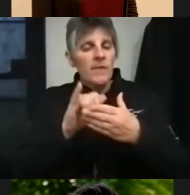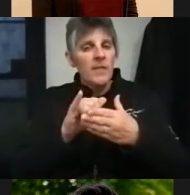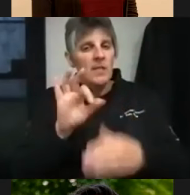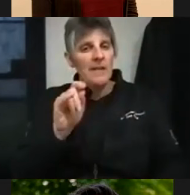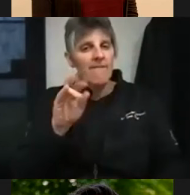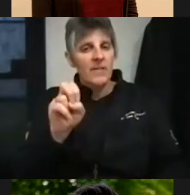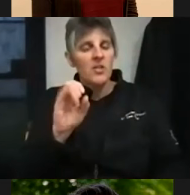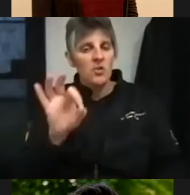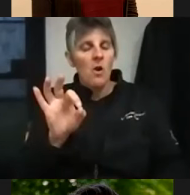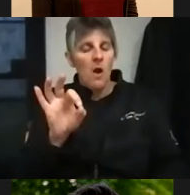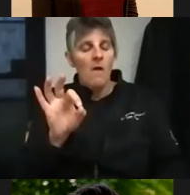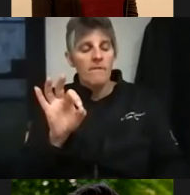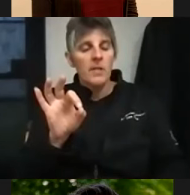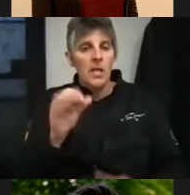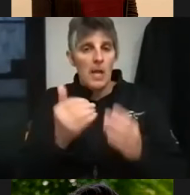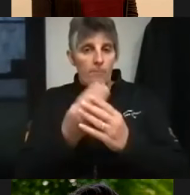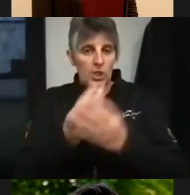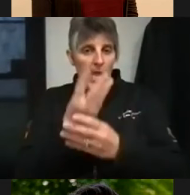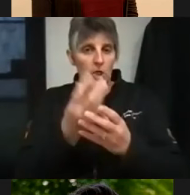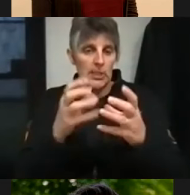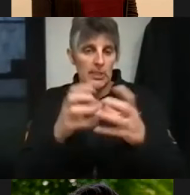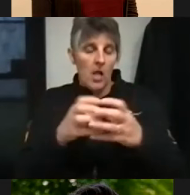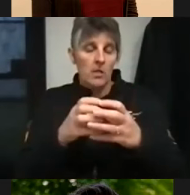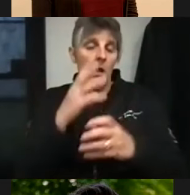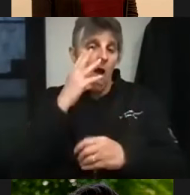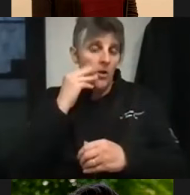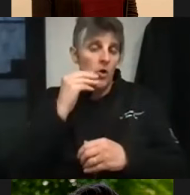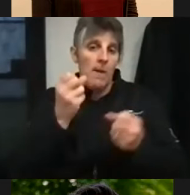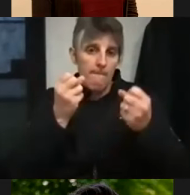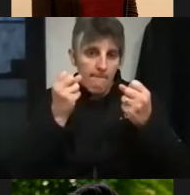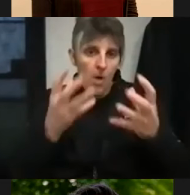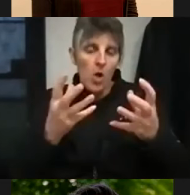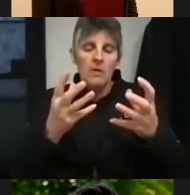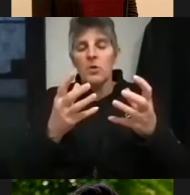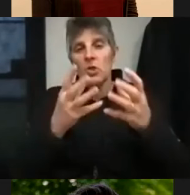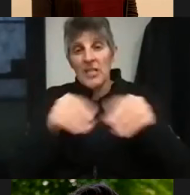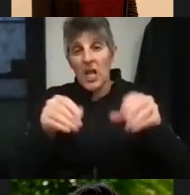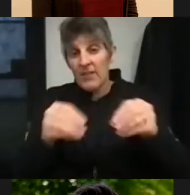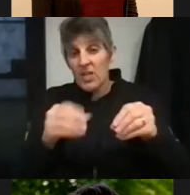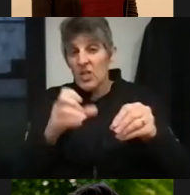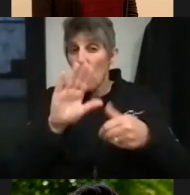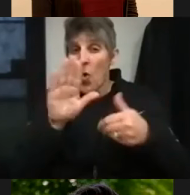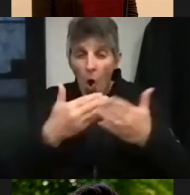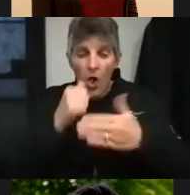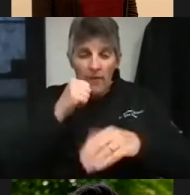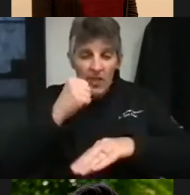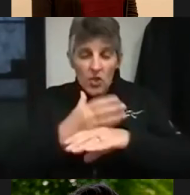the progenitor cells. They undergoing multiple rounds of cell division. So all these daughter cells are